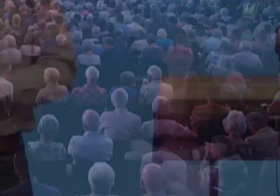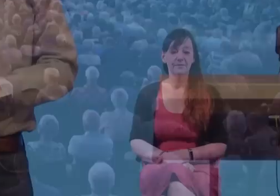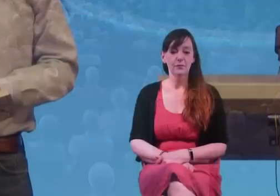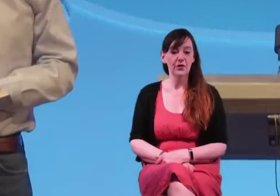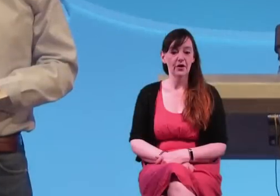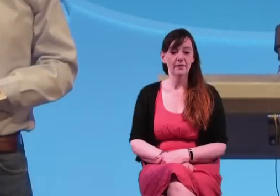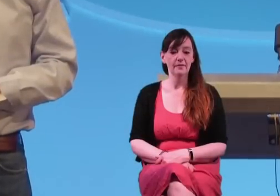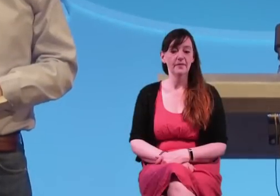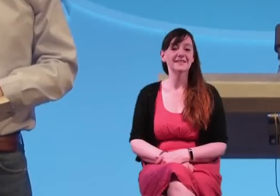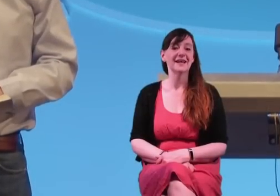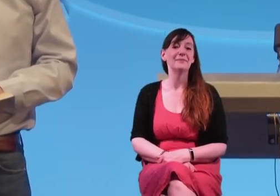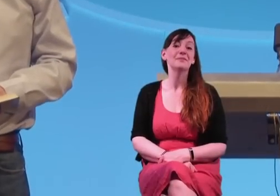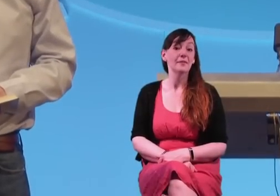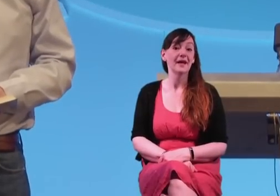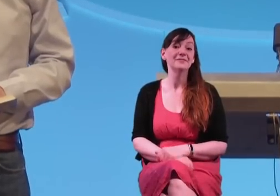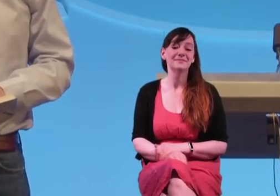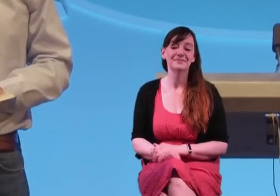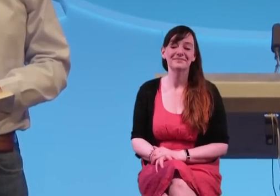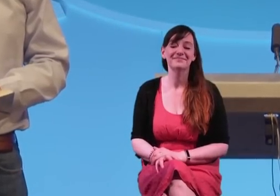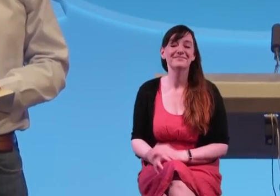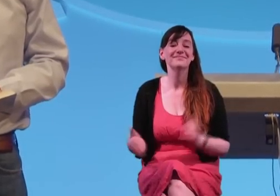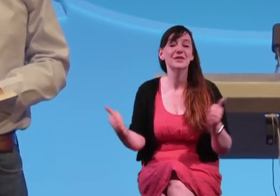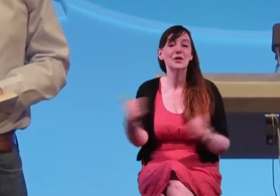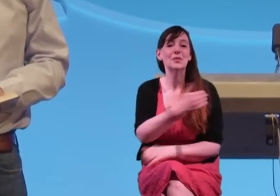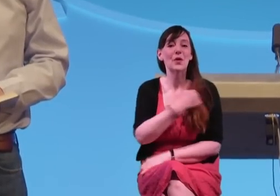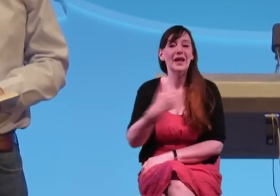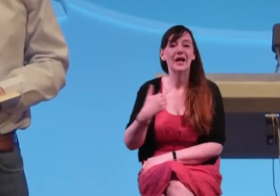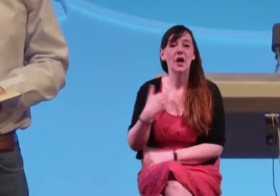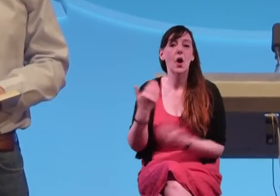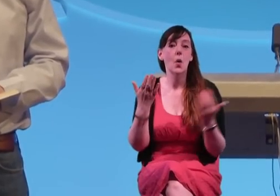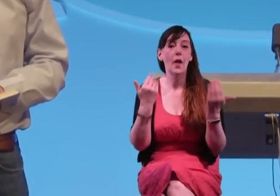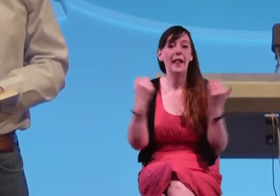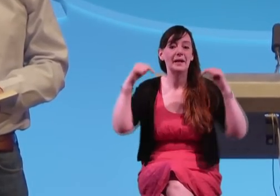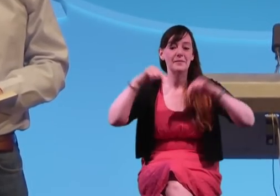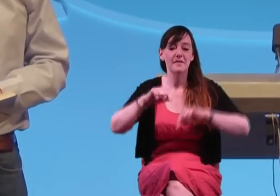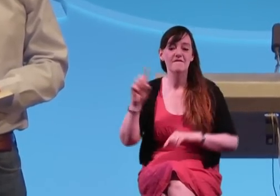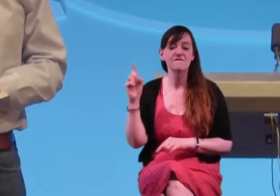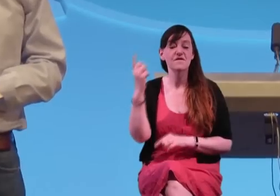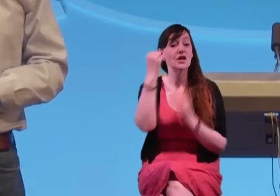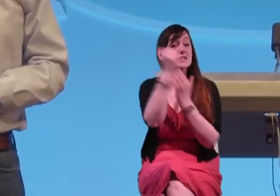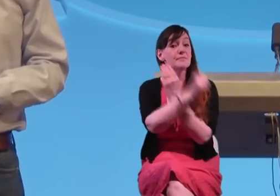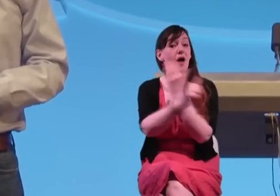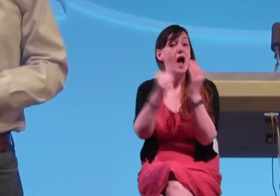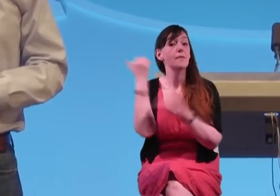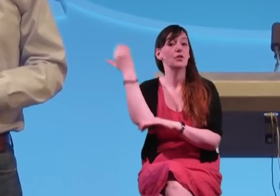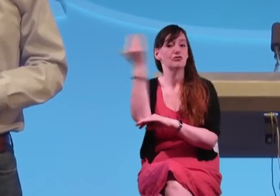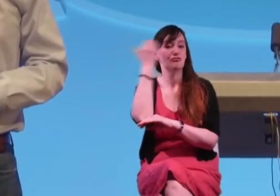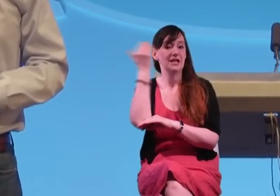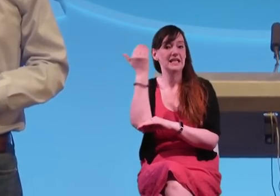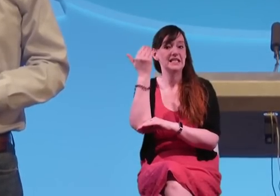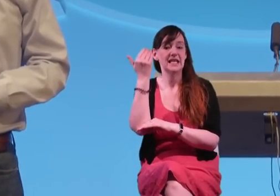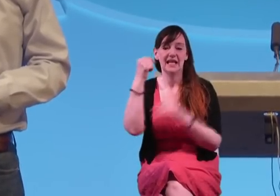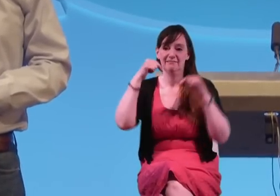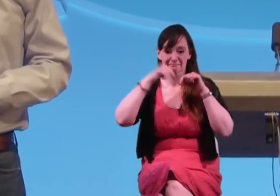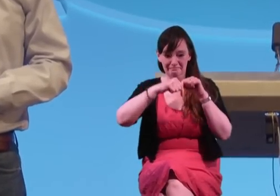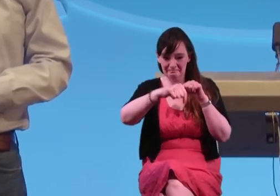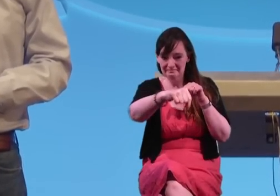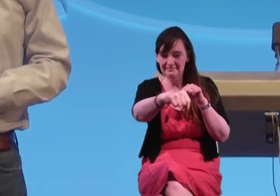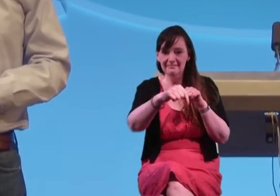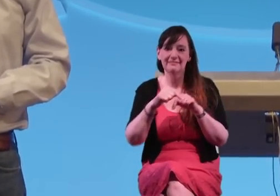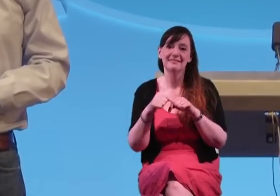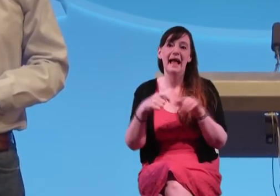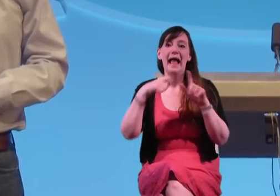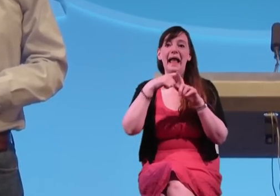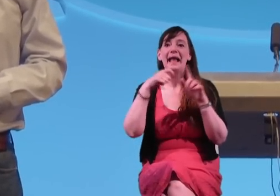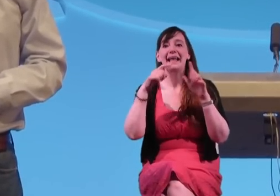Well, good morning and welcome to this morning's first Bible reading of Keswick 2022. Very good